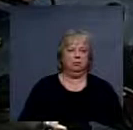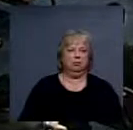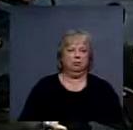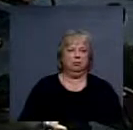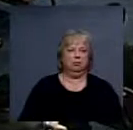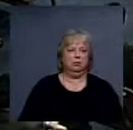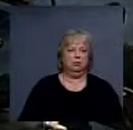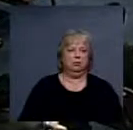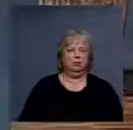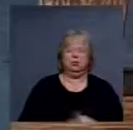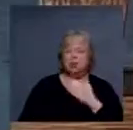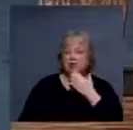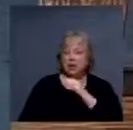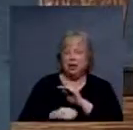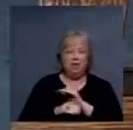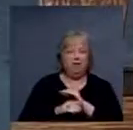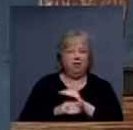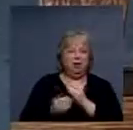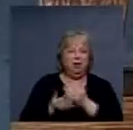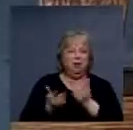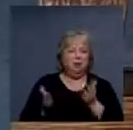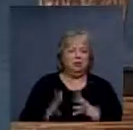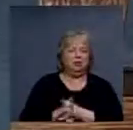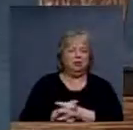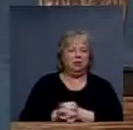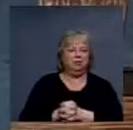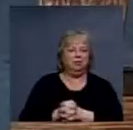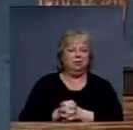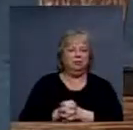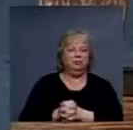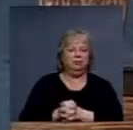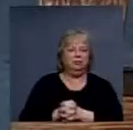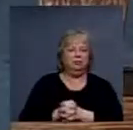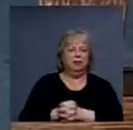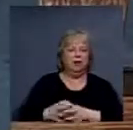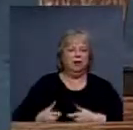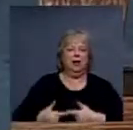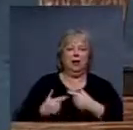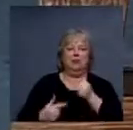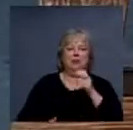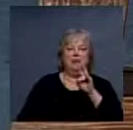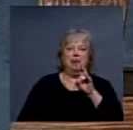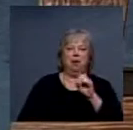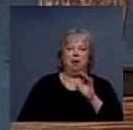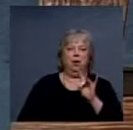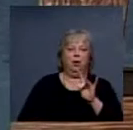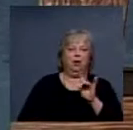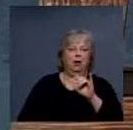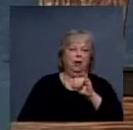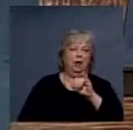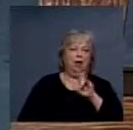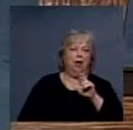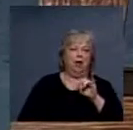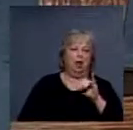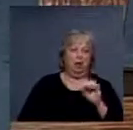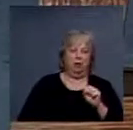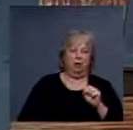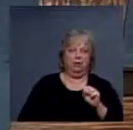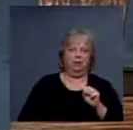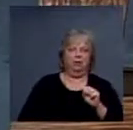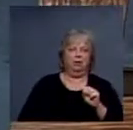Good evening. Good evening, Mayor, Vice Mayor, Board. I live at 1708 Iris, and